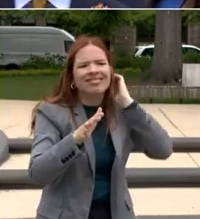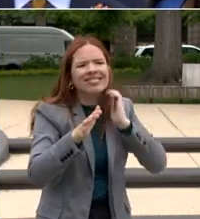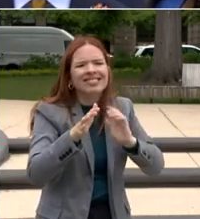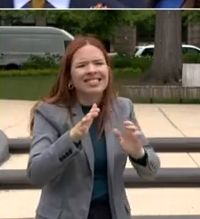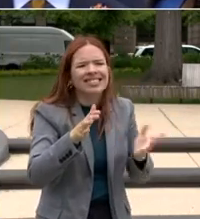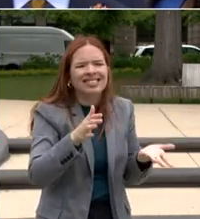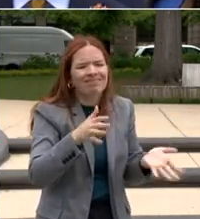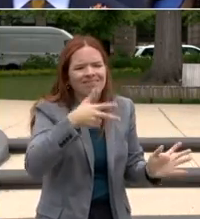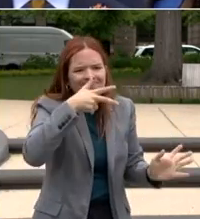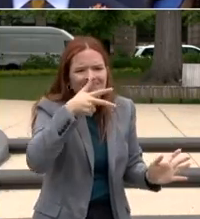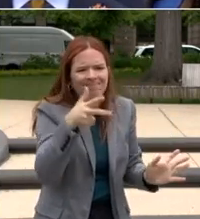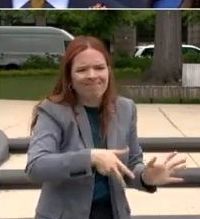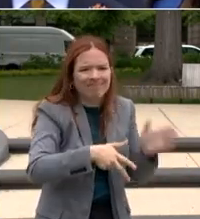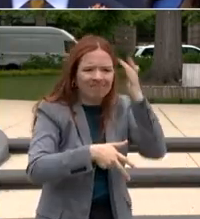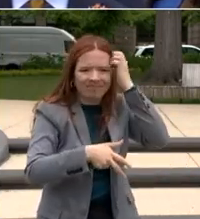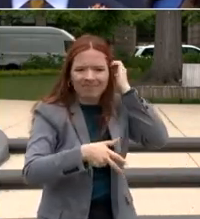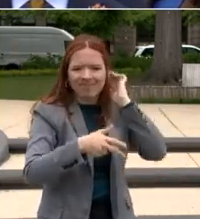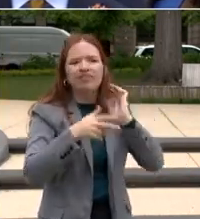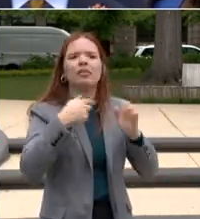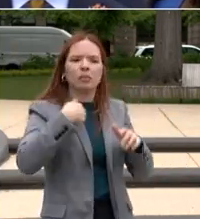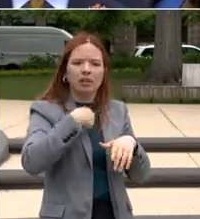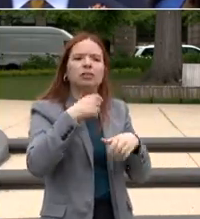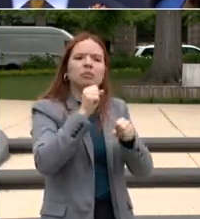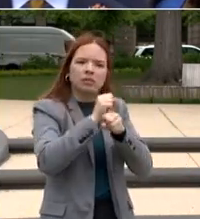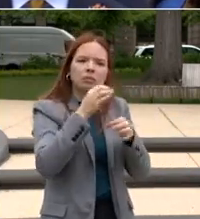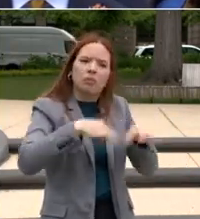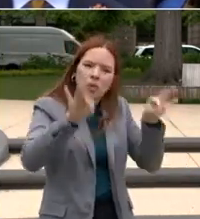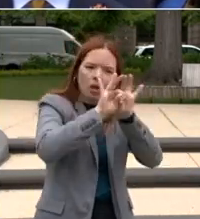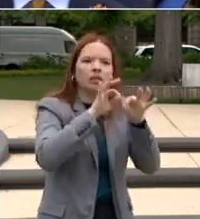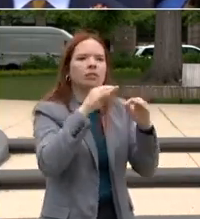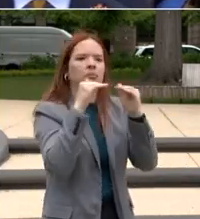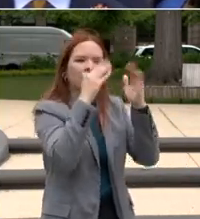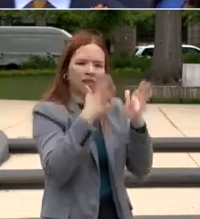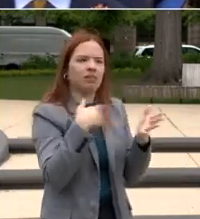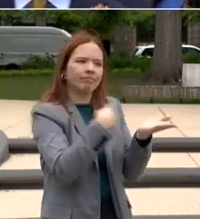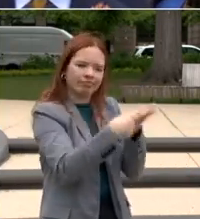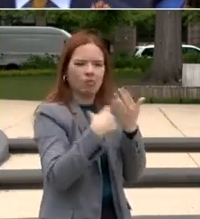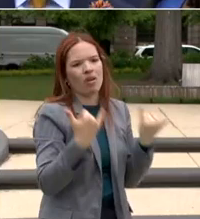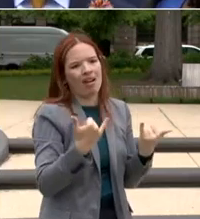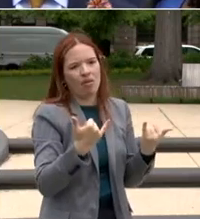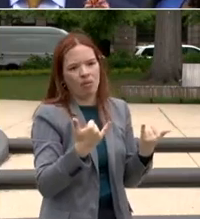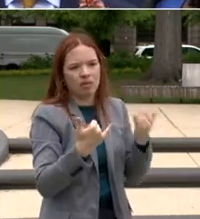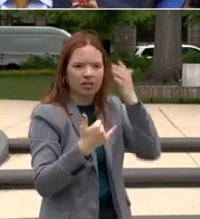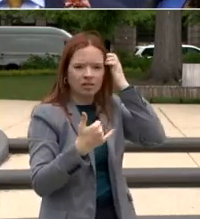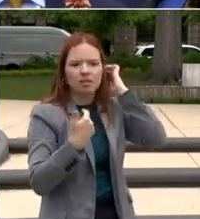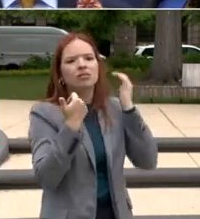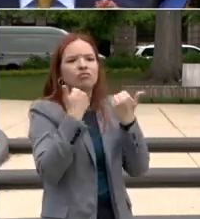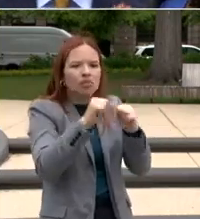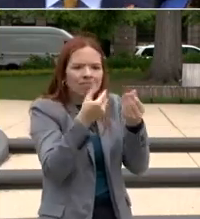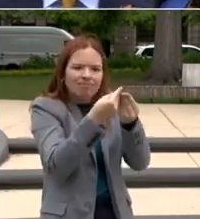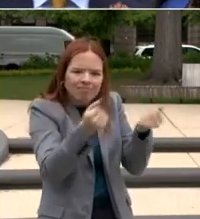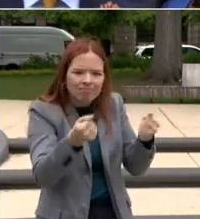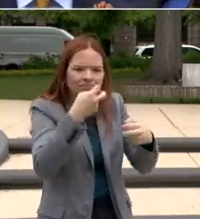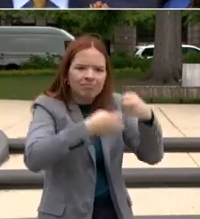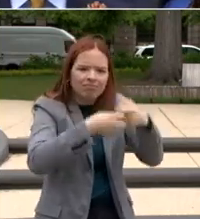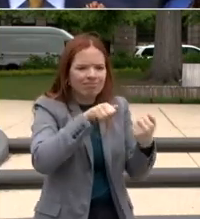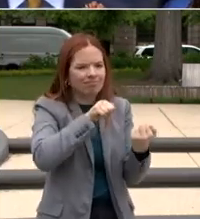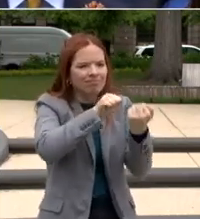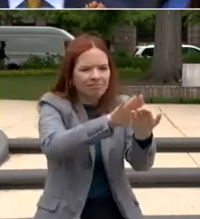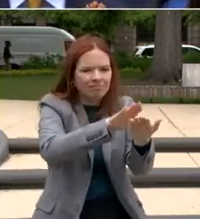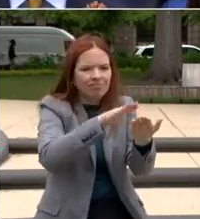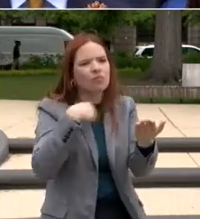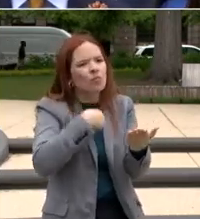my conversations with my colleagues going forward right now, and hoping that we can resolve some of this as we head into our budget work session on